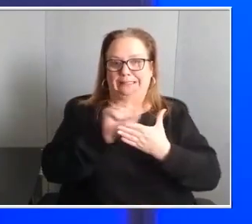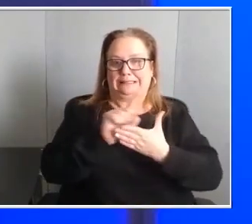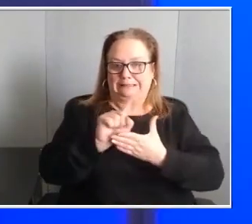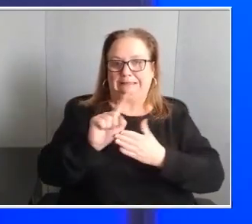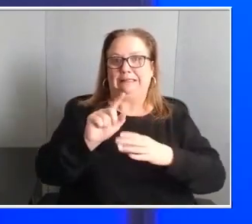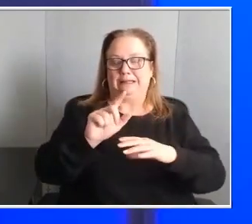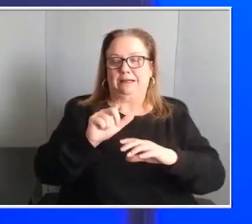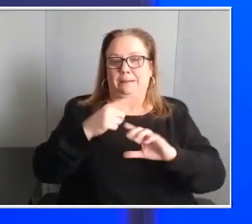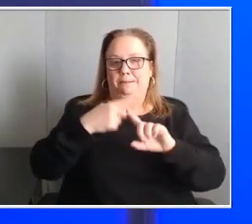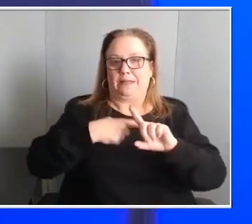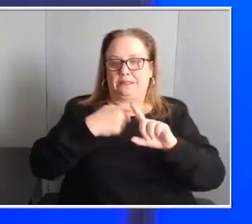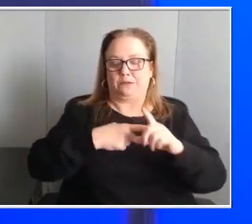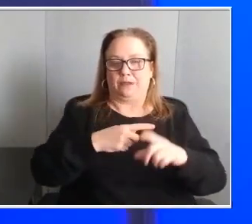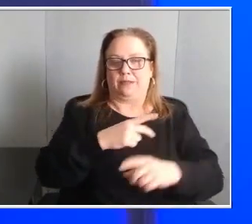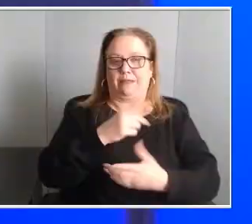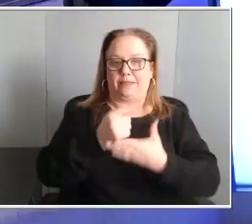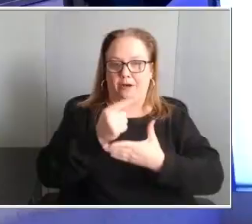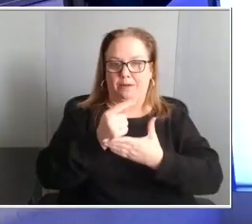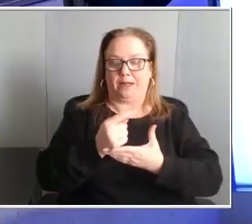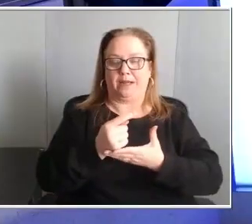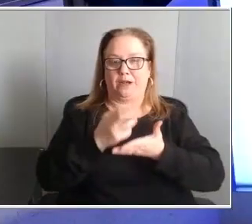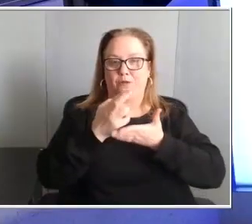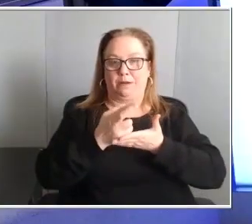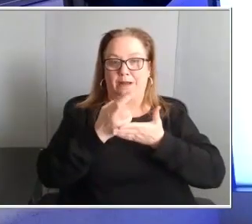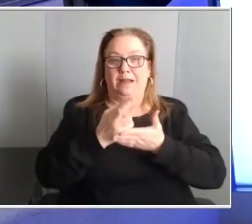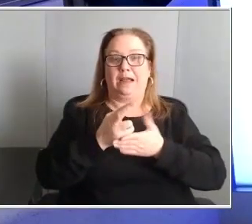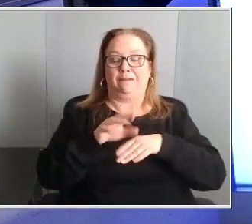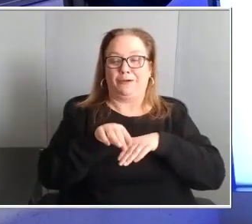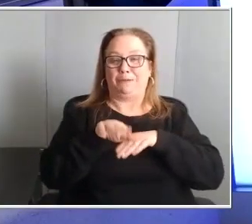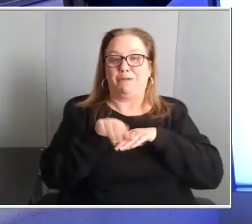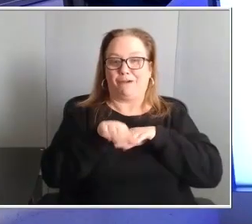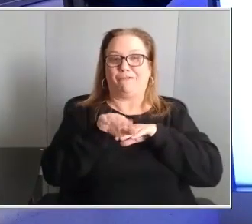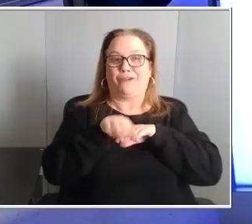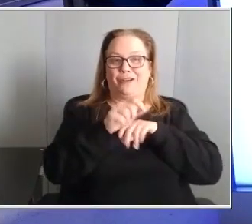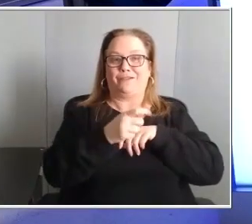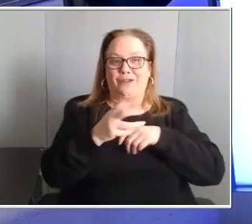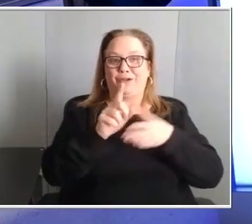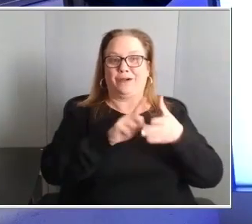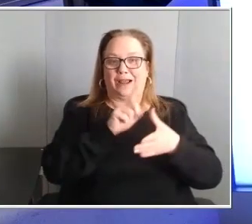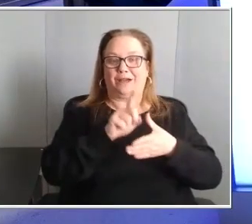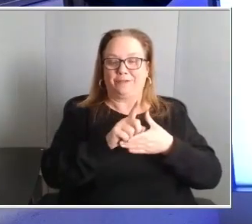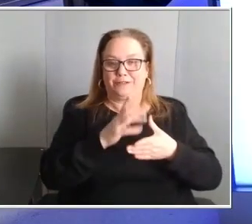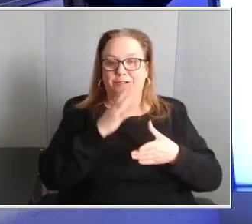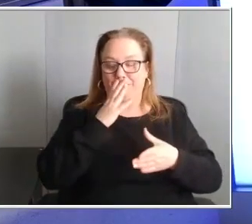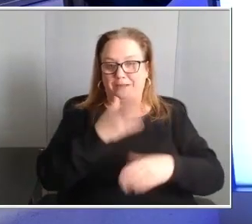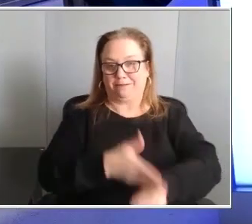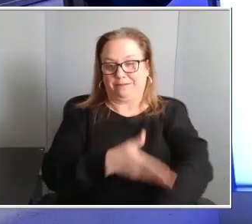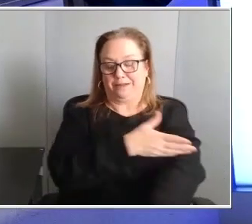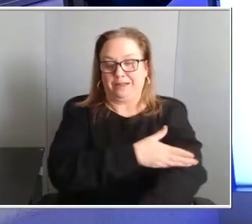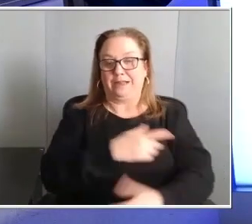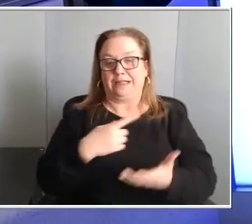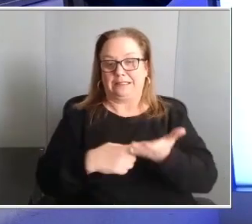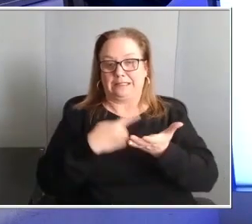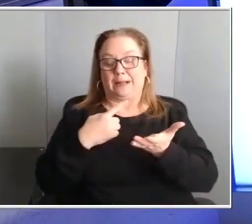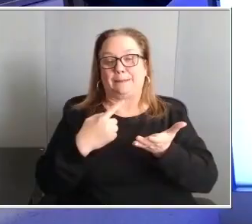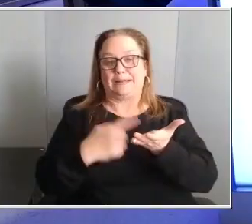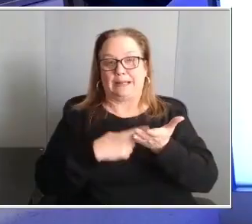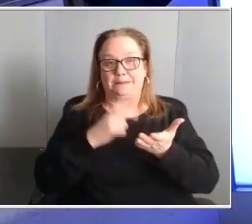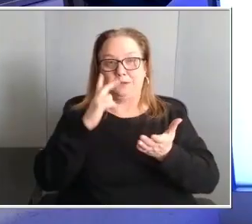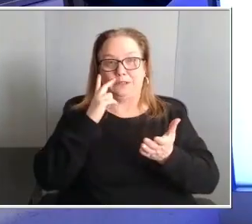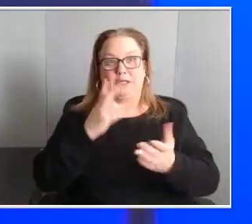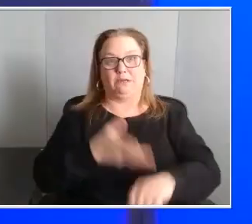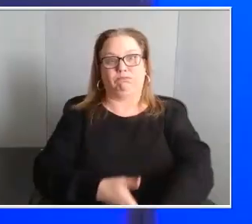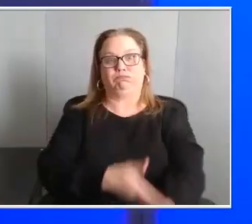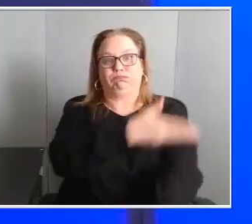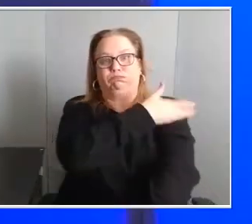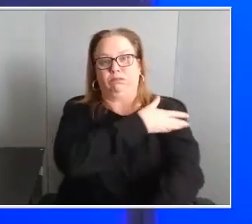and rehab. So if you can start moving your foot in a few hours, you're like, okay, this could go pretty darn well. Right, and sometimes we see a dramatic